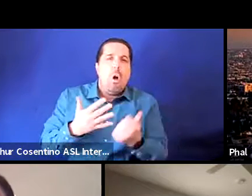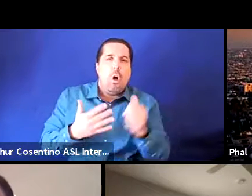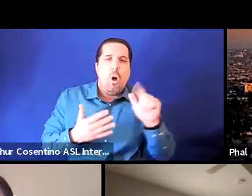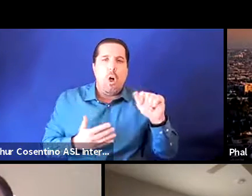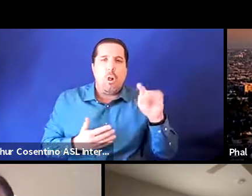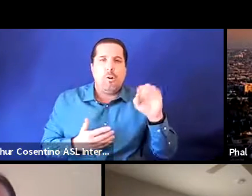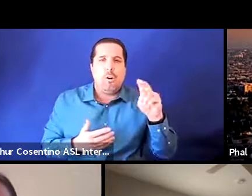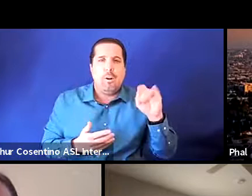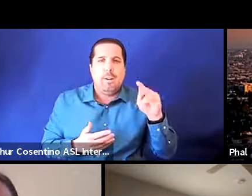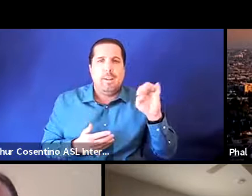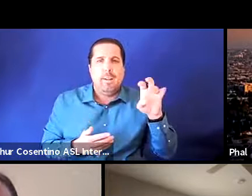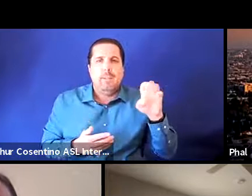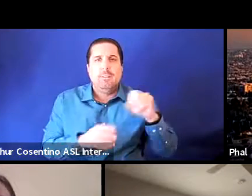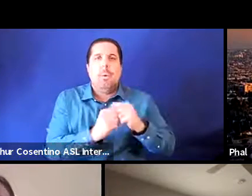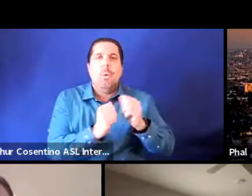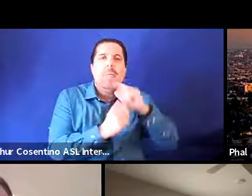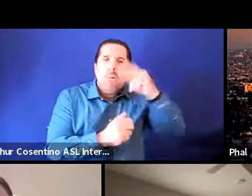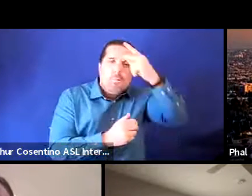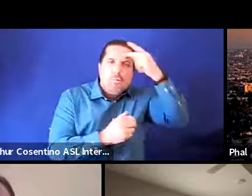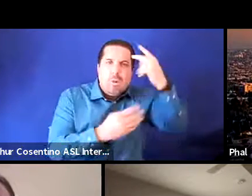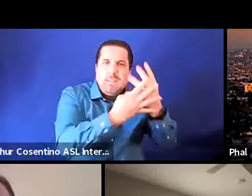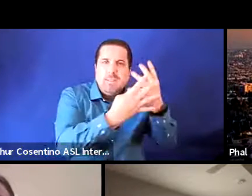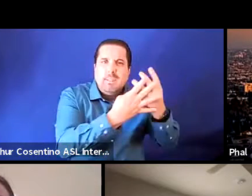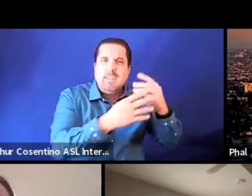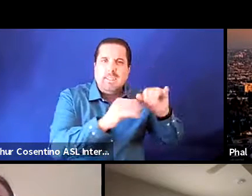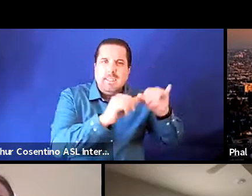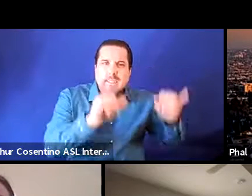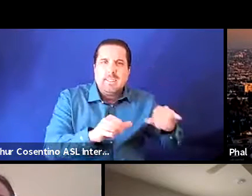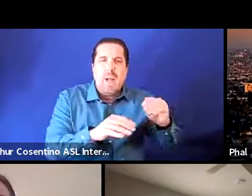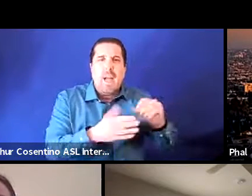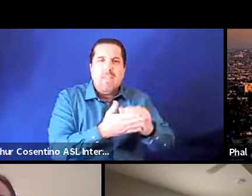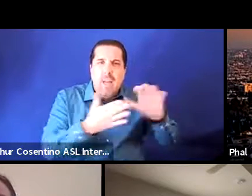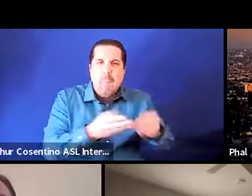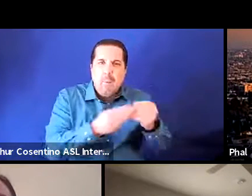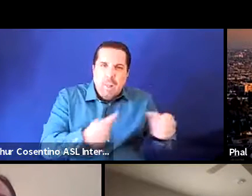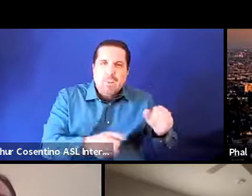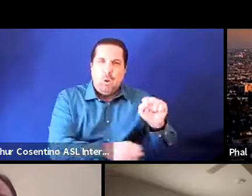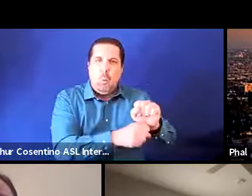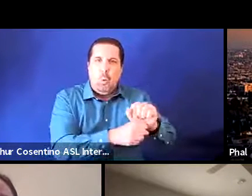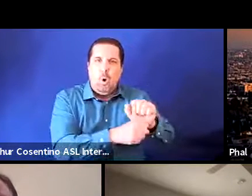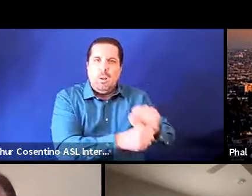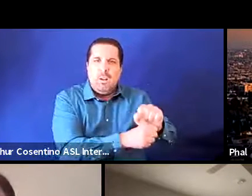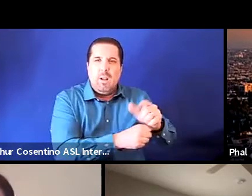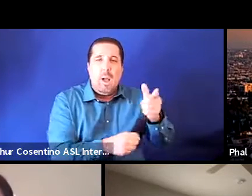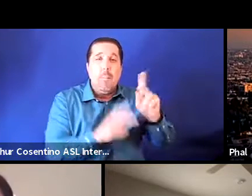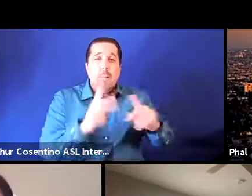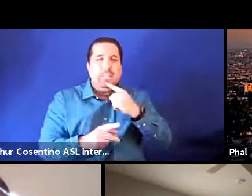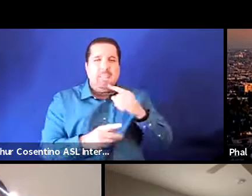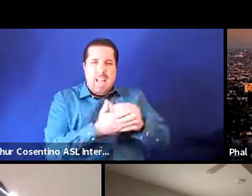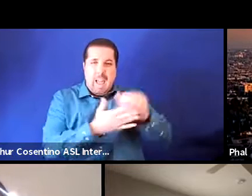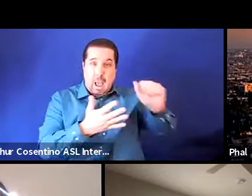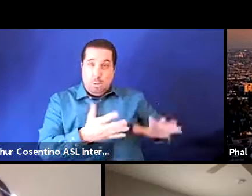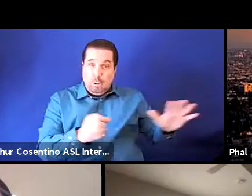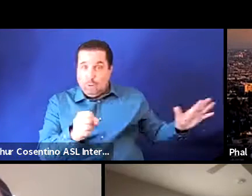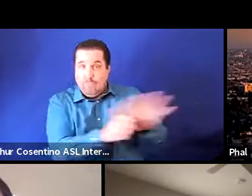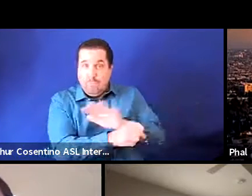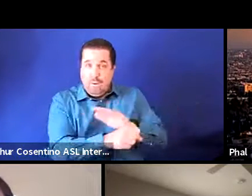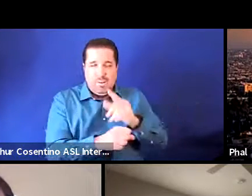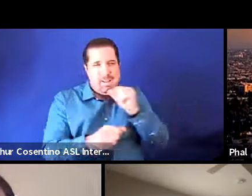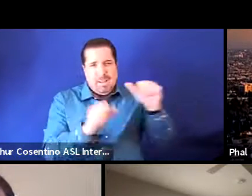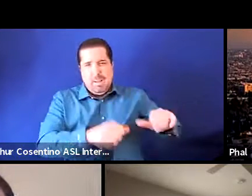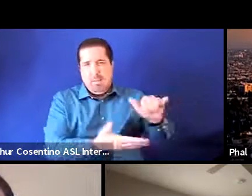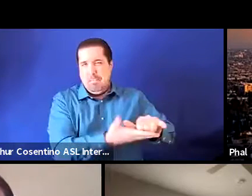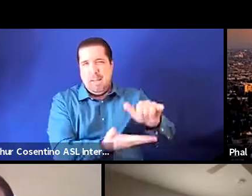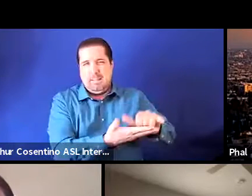the carceral system as abolitionist work, and the imagination, because what everyone says is abolition is impossible, right? And so like the work